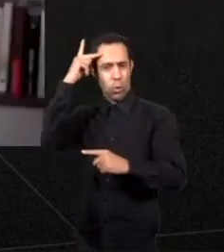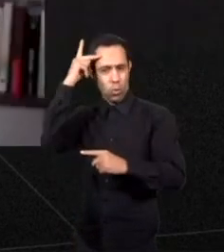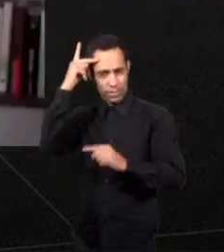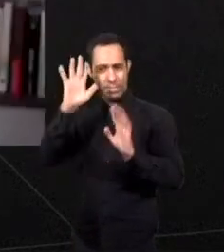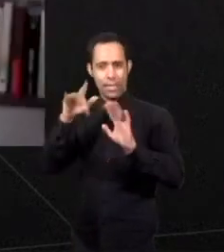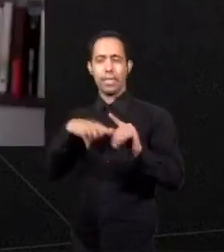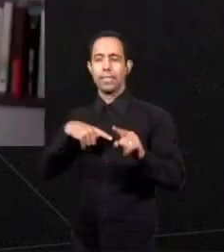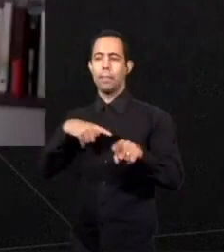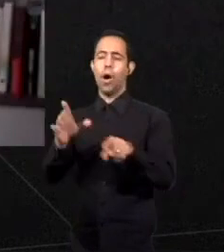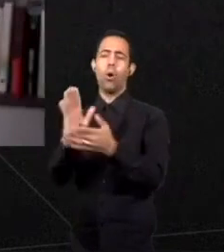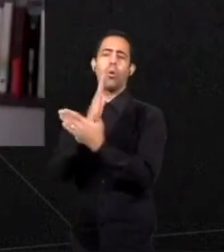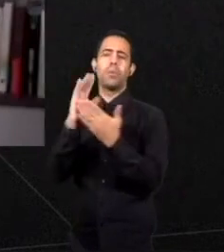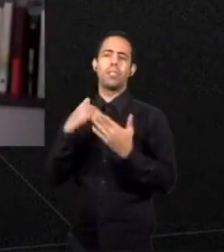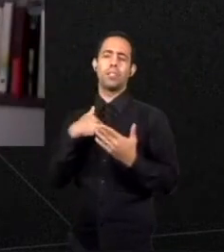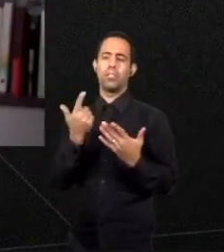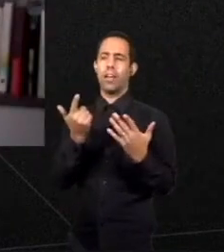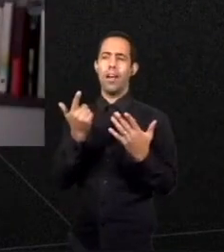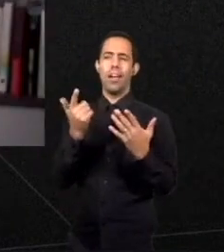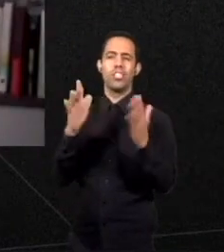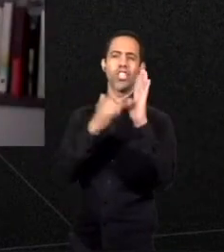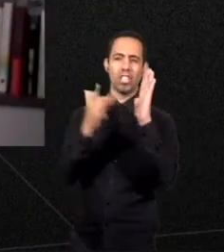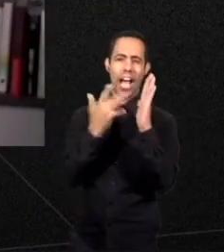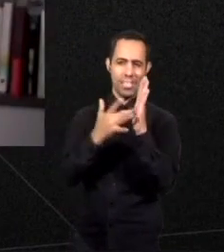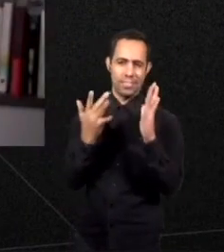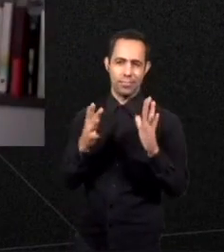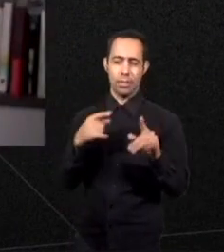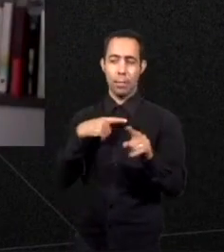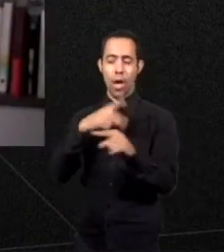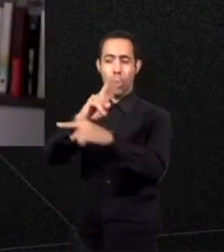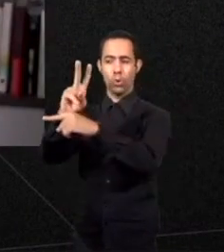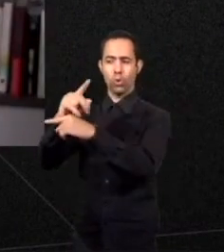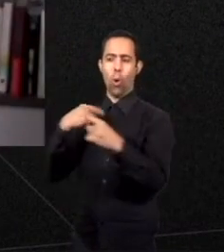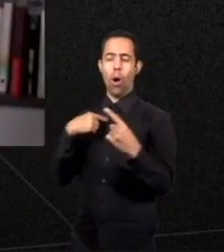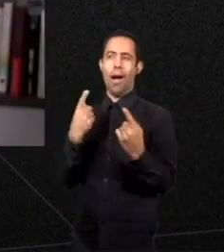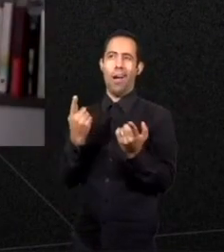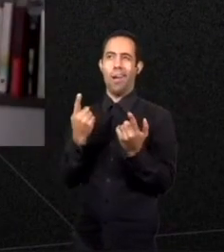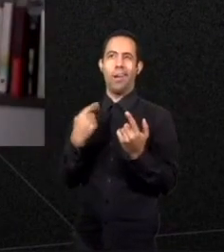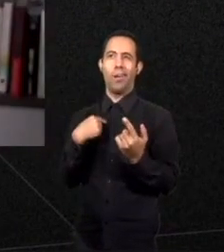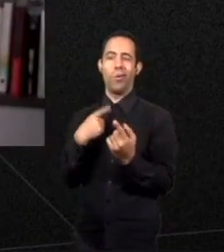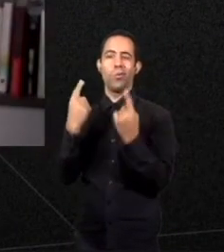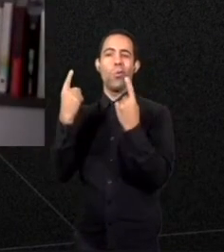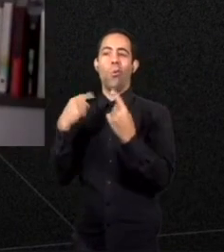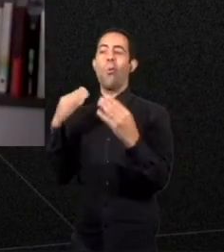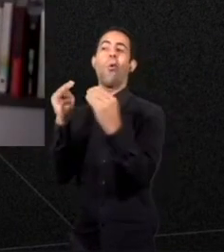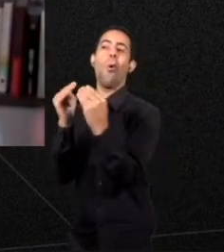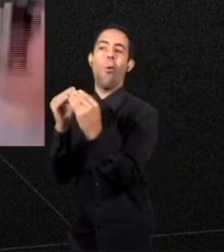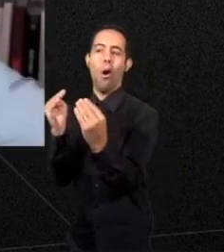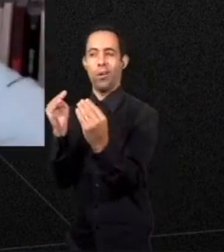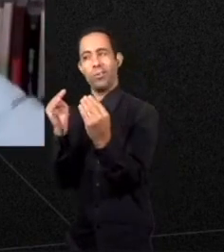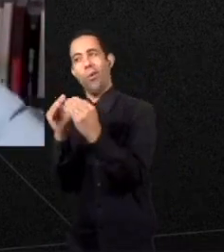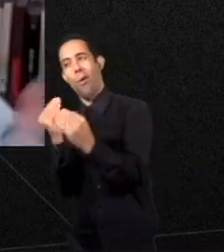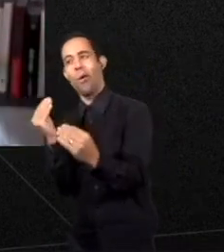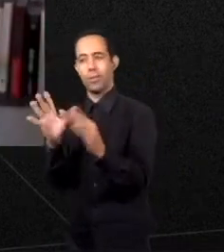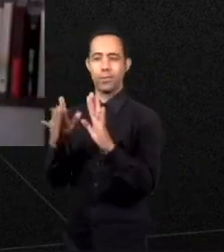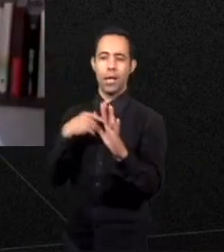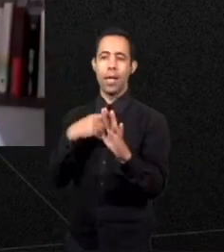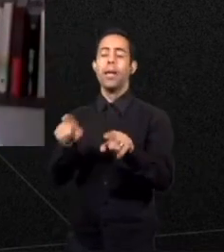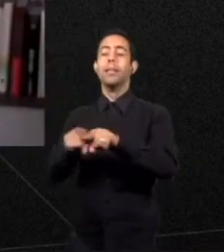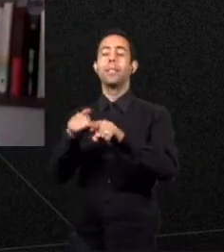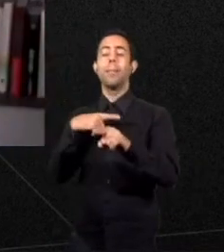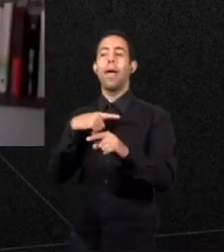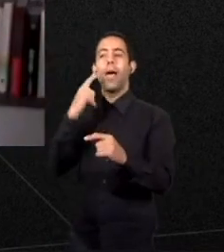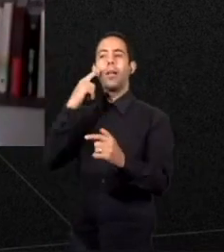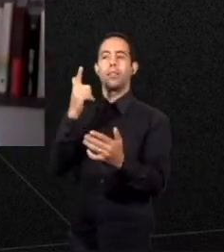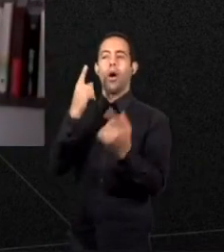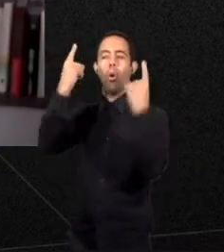not against surveillance. It can be an important tool in fighting the pandemic or future pandemics and other